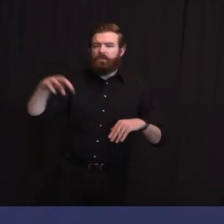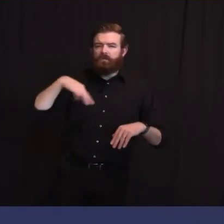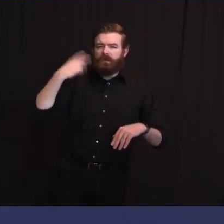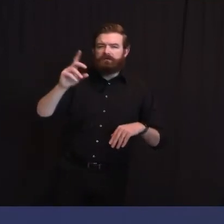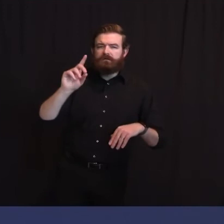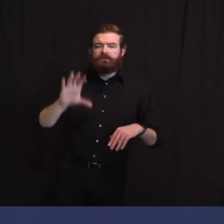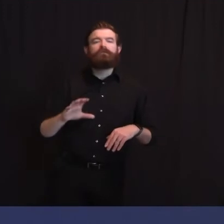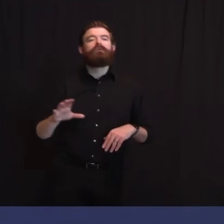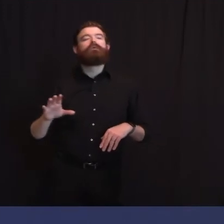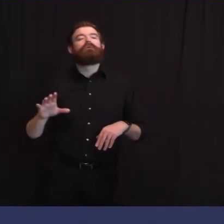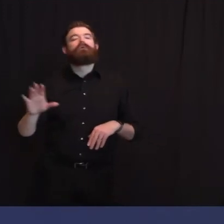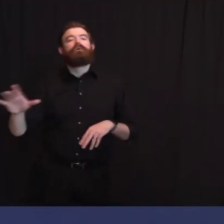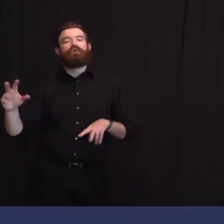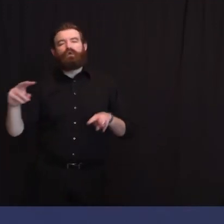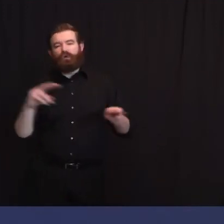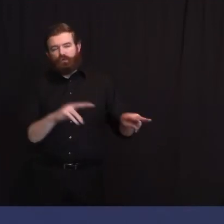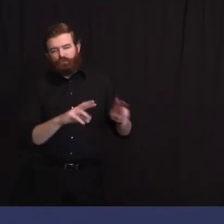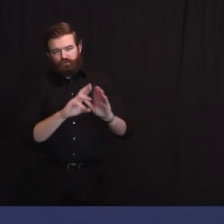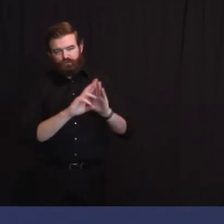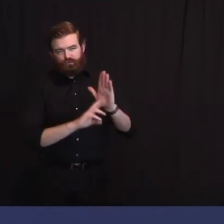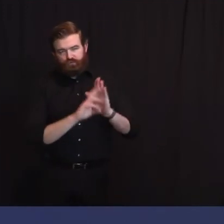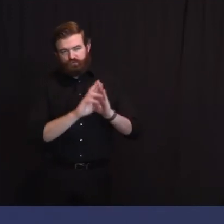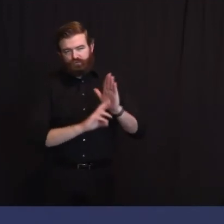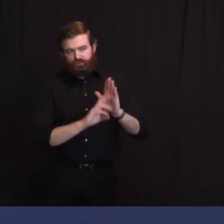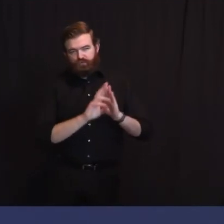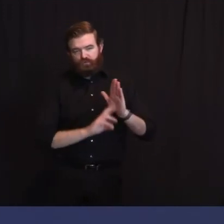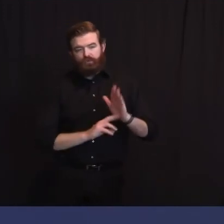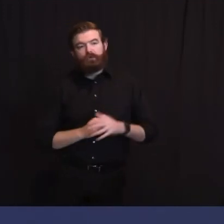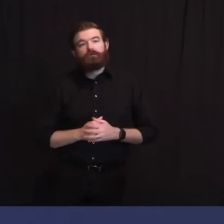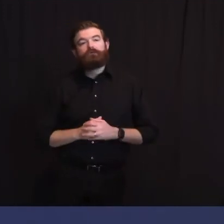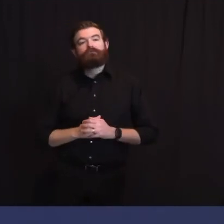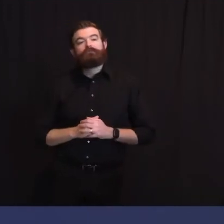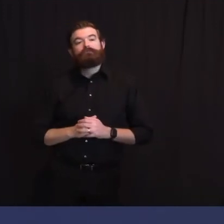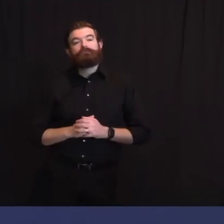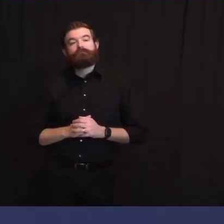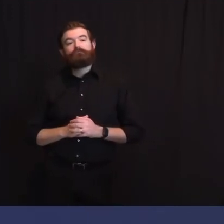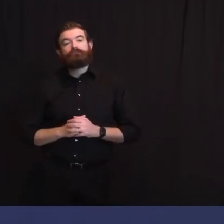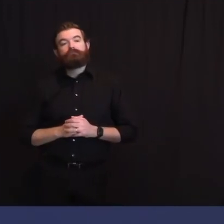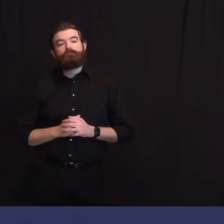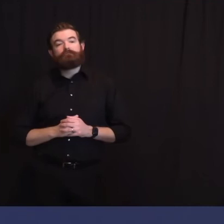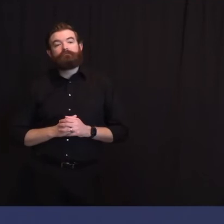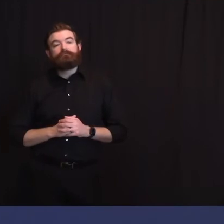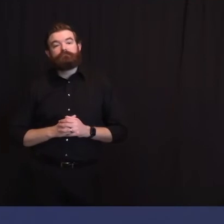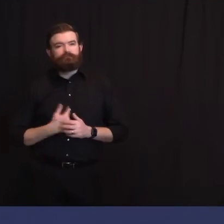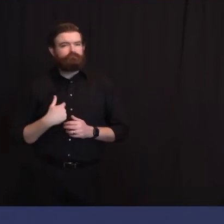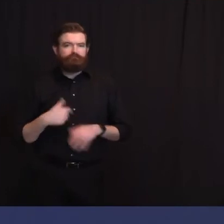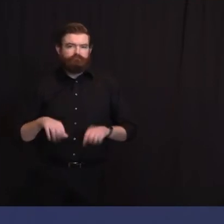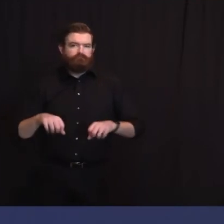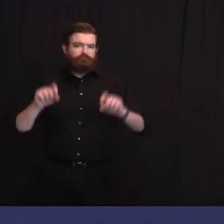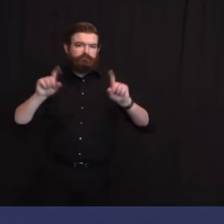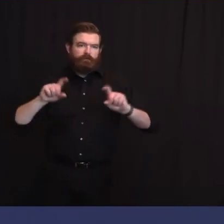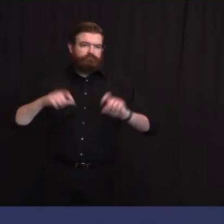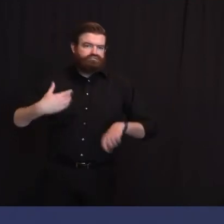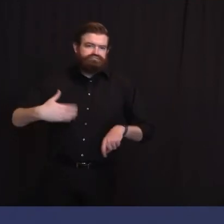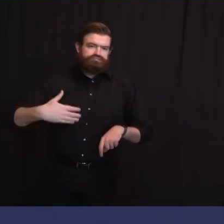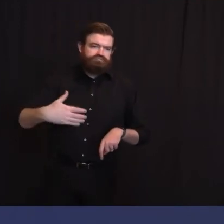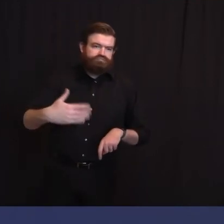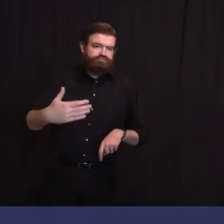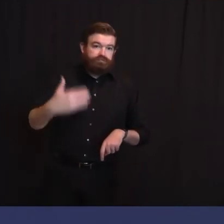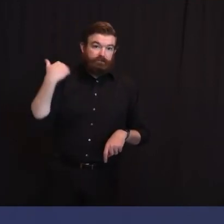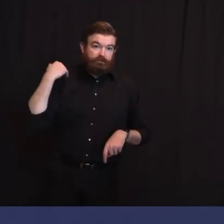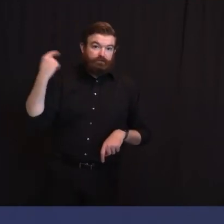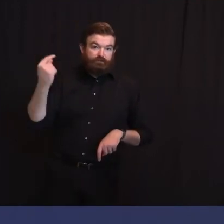not included in quarantining. By the way, I get tested literally all the time, including had to get tested Tuesday in Washington